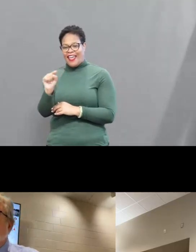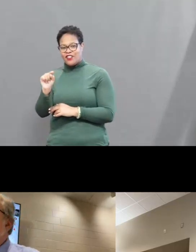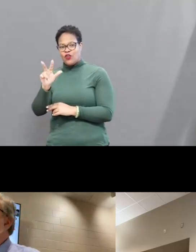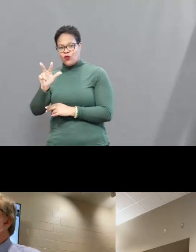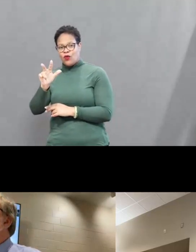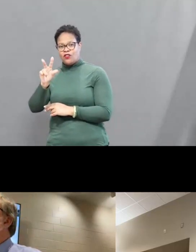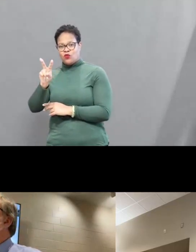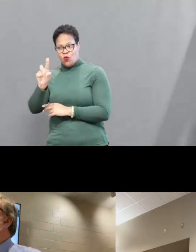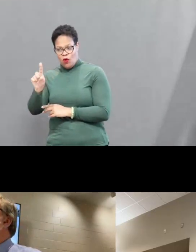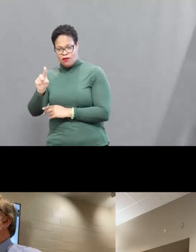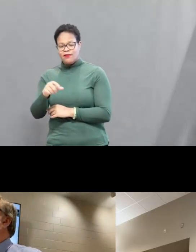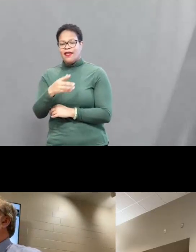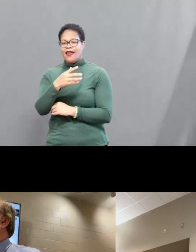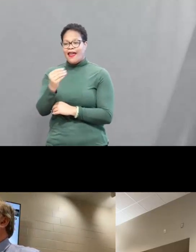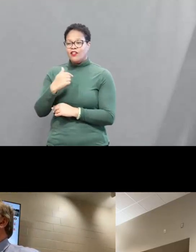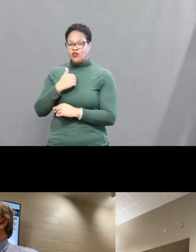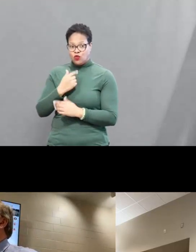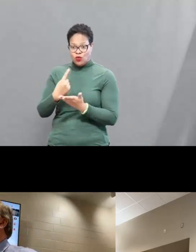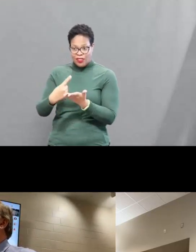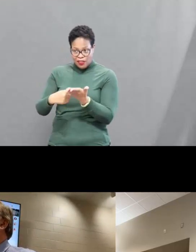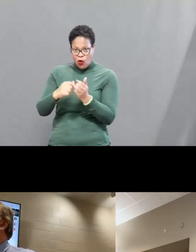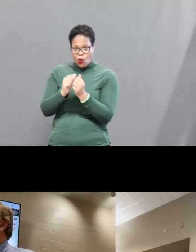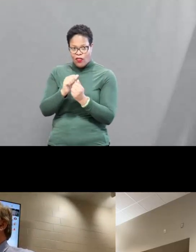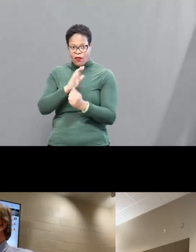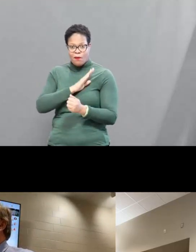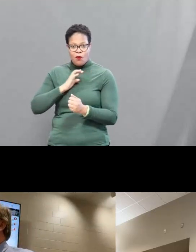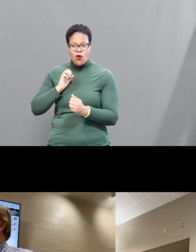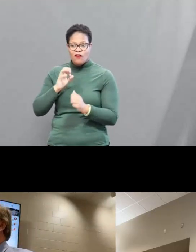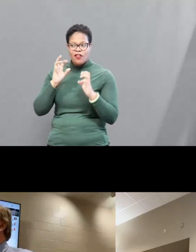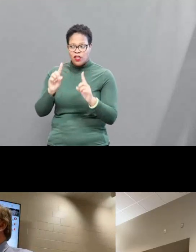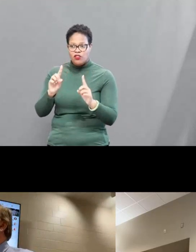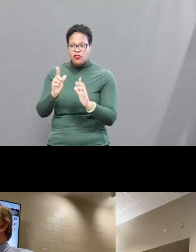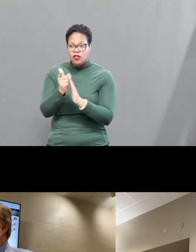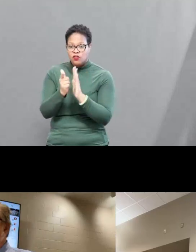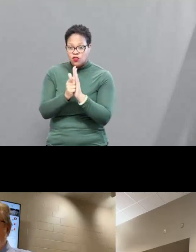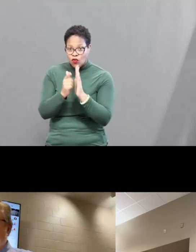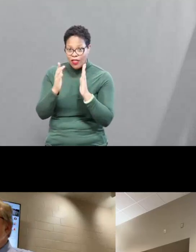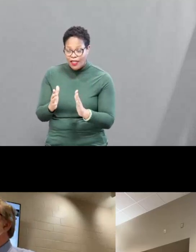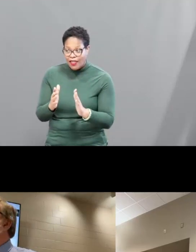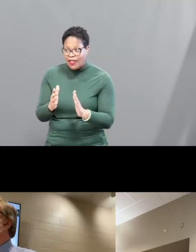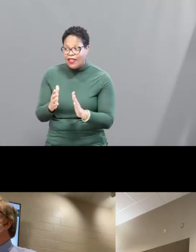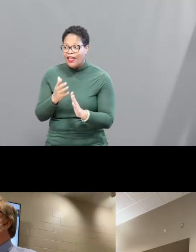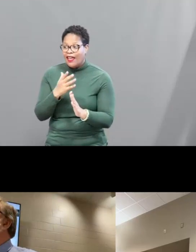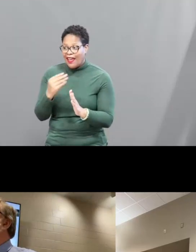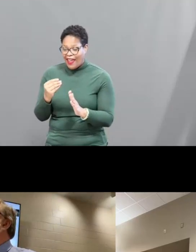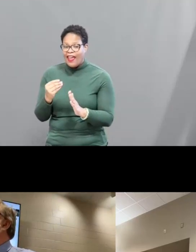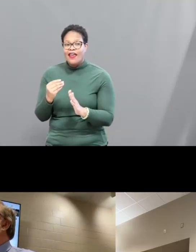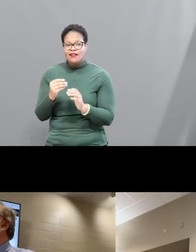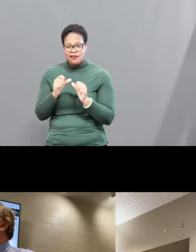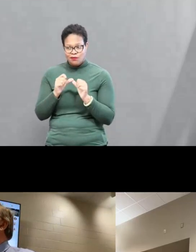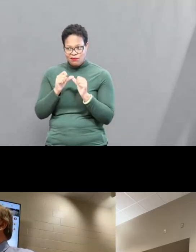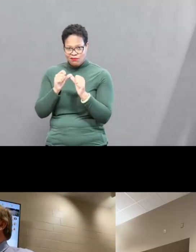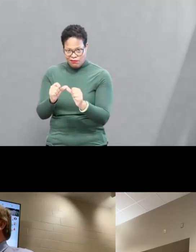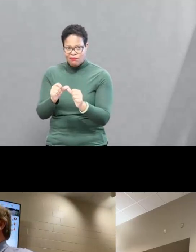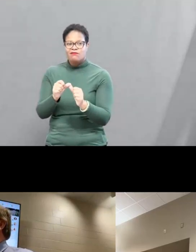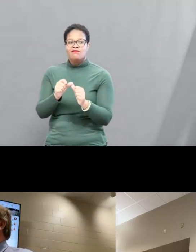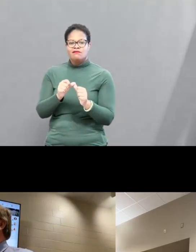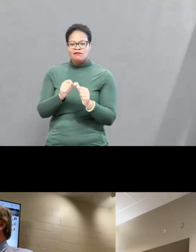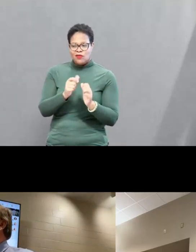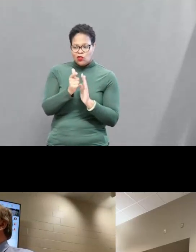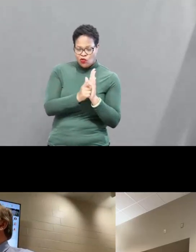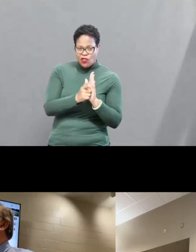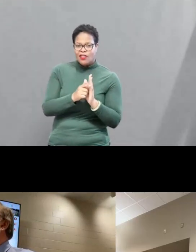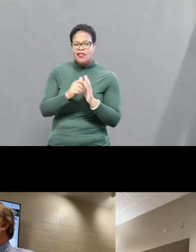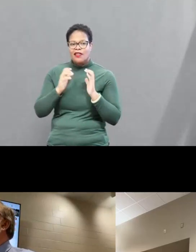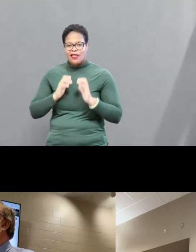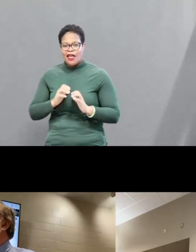115C-321, and to consult with the Board of Education attorney and preserve the attorney-client privilege as provided